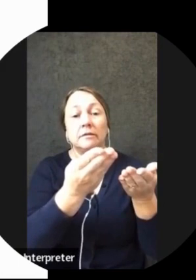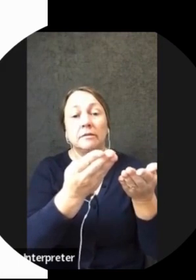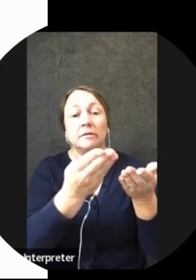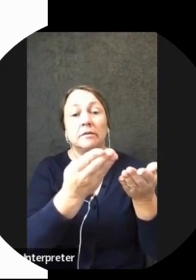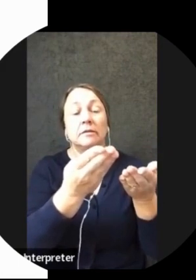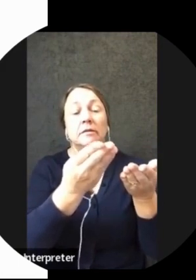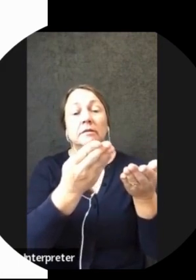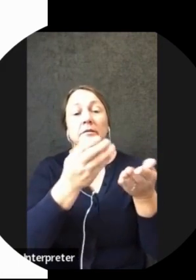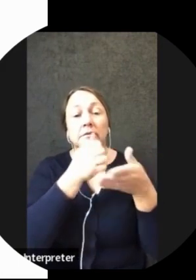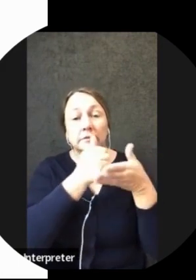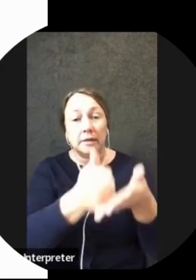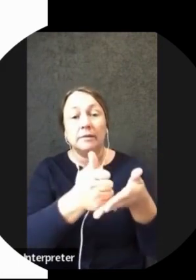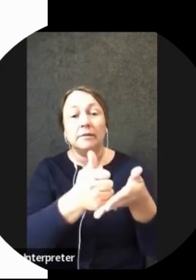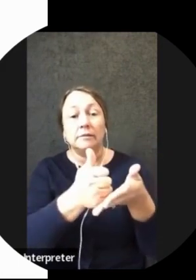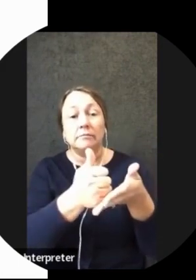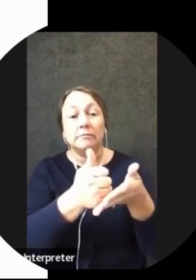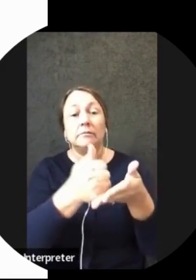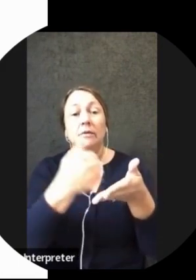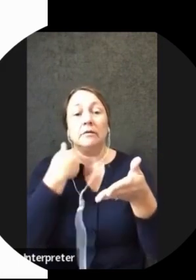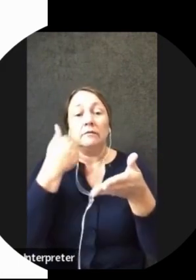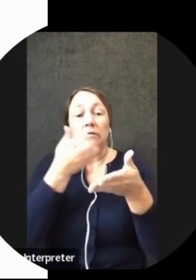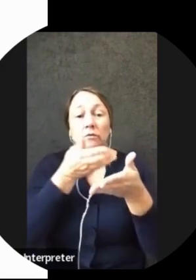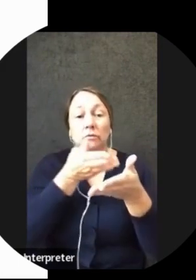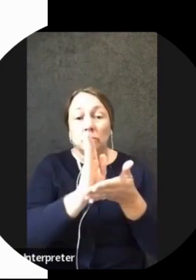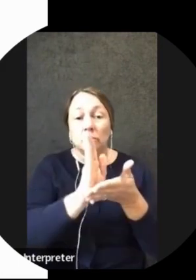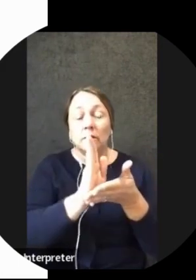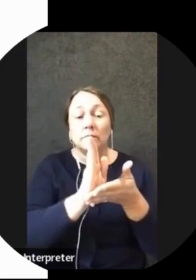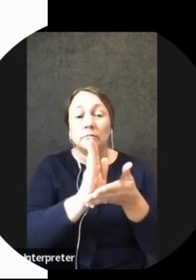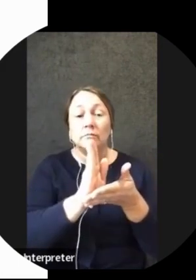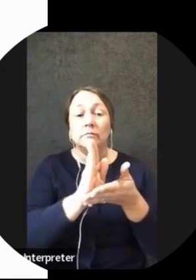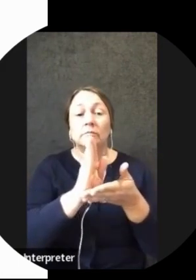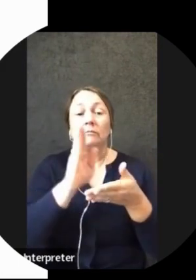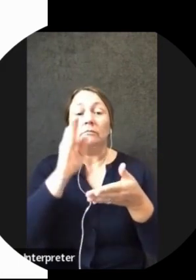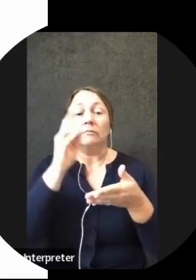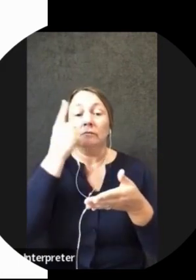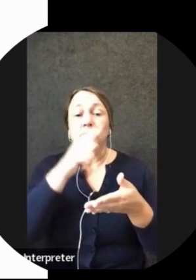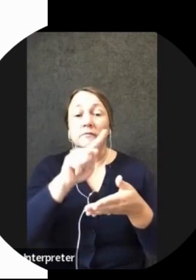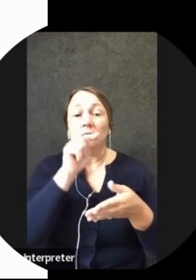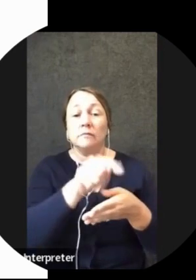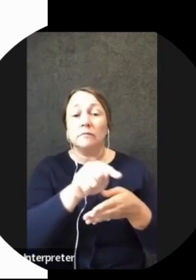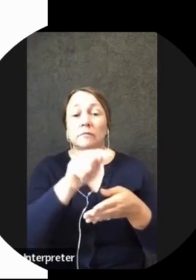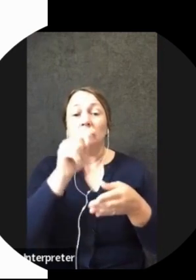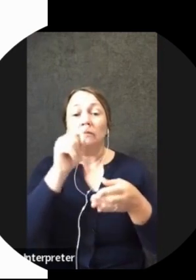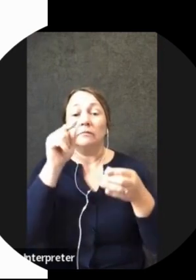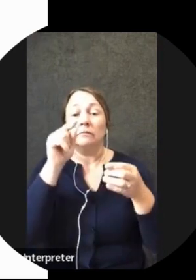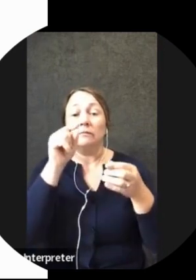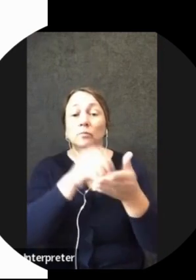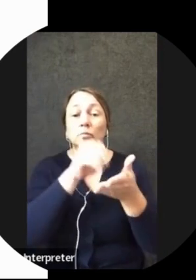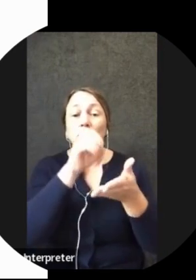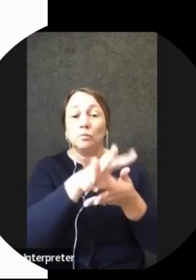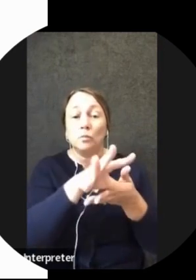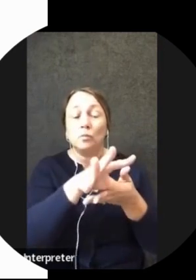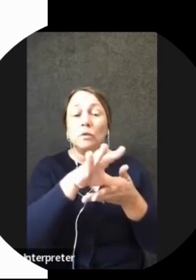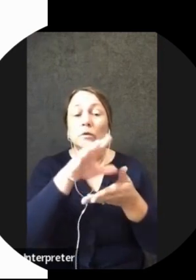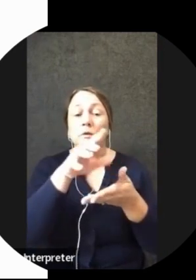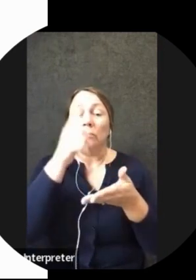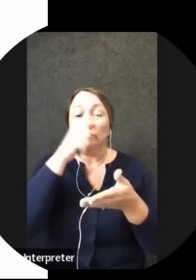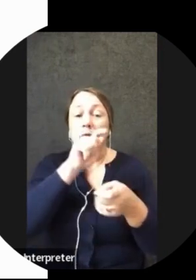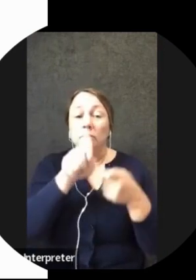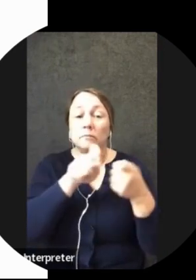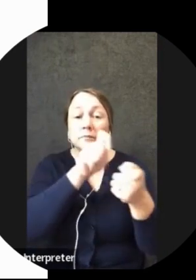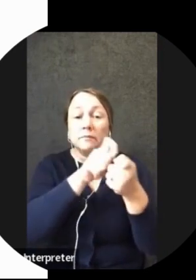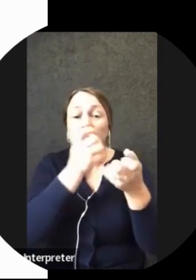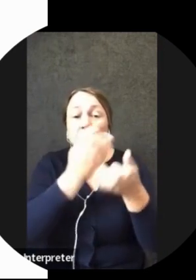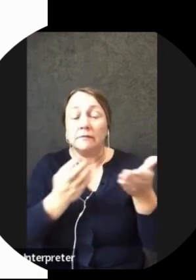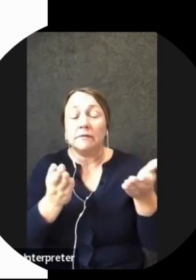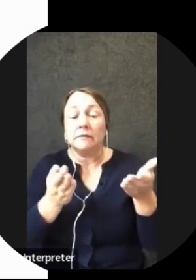educated with regular education peers as much as is appropriate for that particular child. Least restrictive environment means